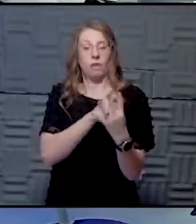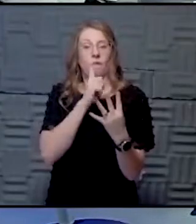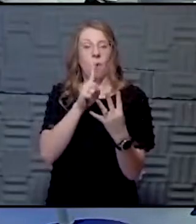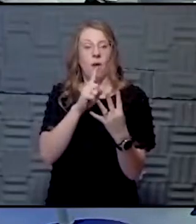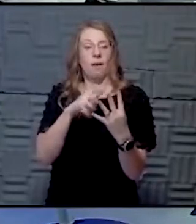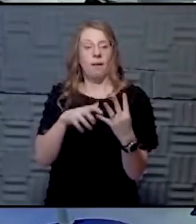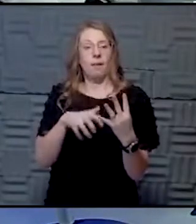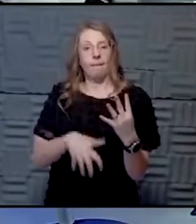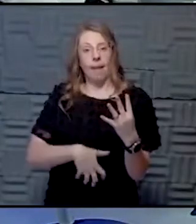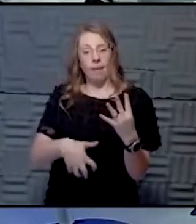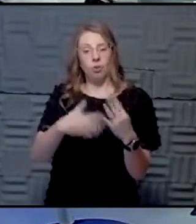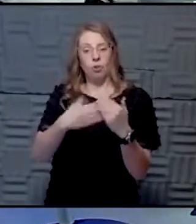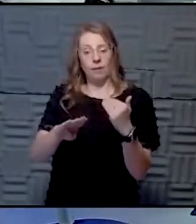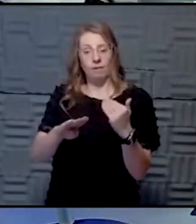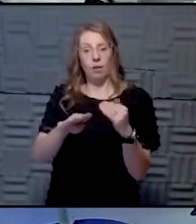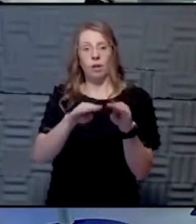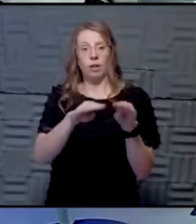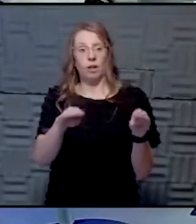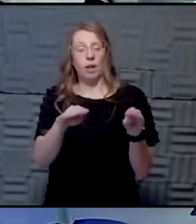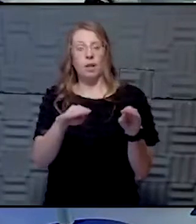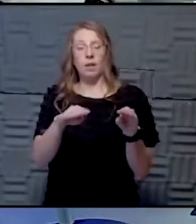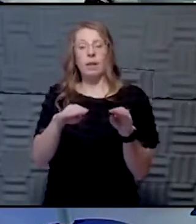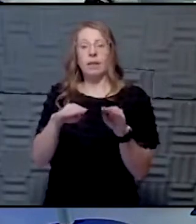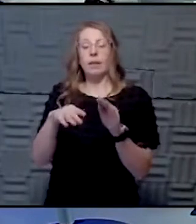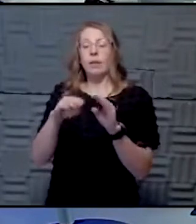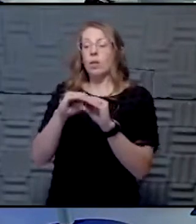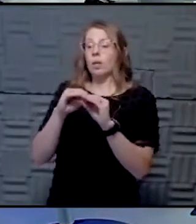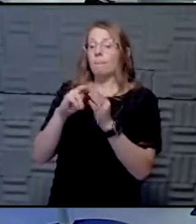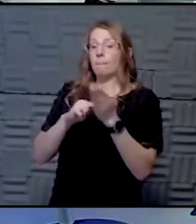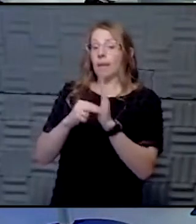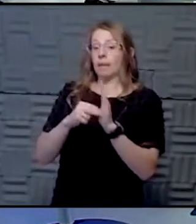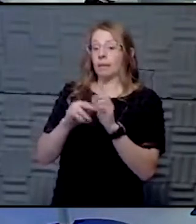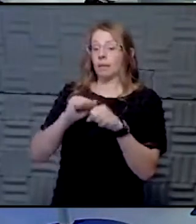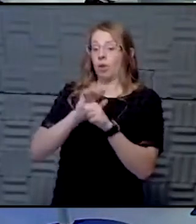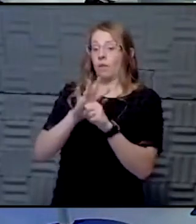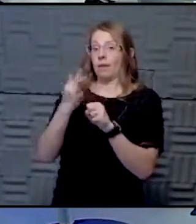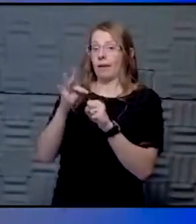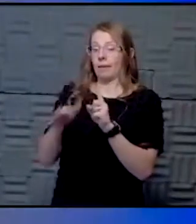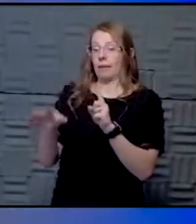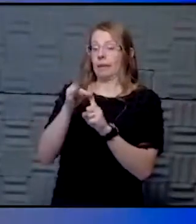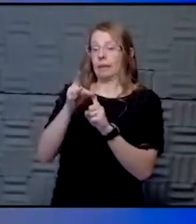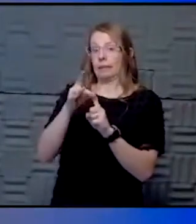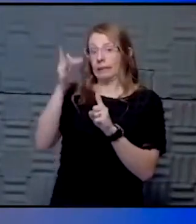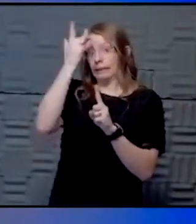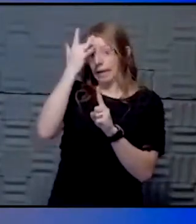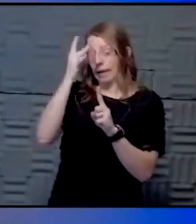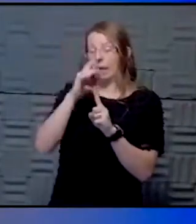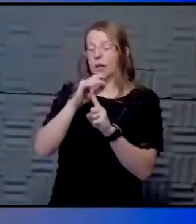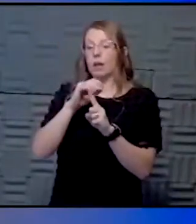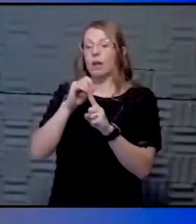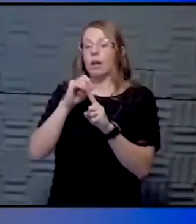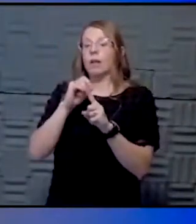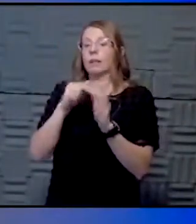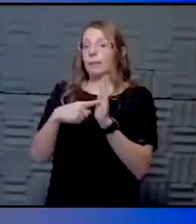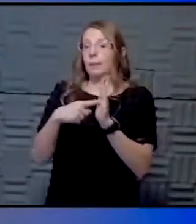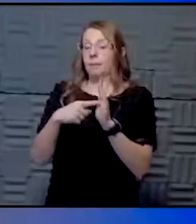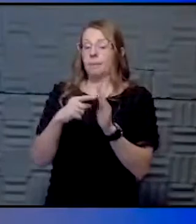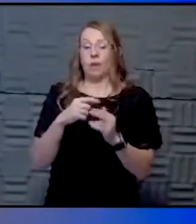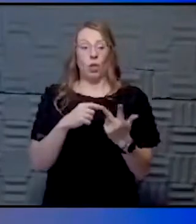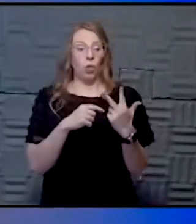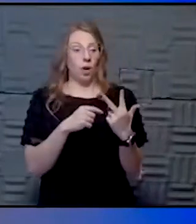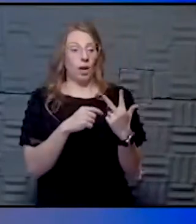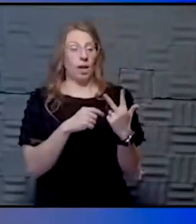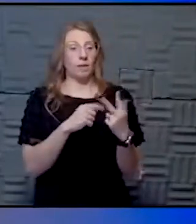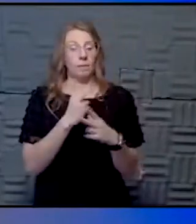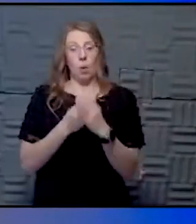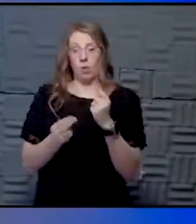they asymptomatic, symptomatic, or did you find them through routine testing? Both. 3 were asymptomatic that were